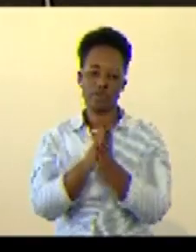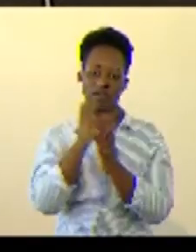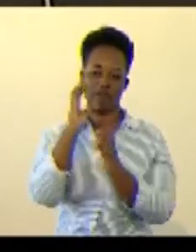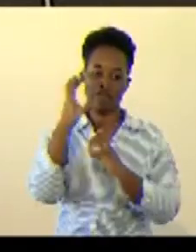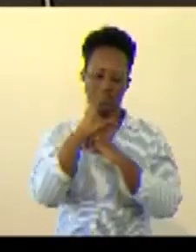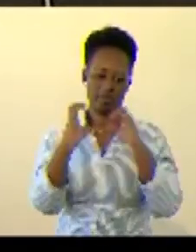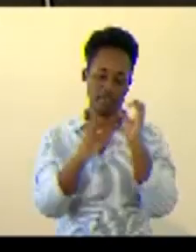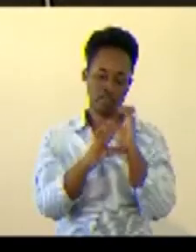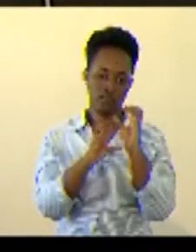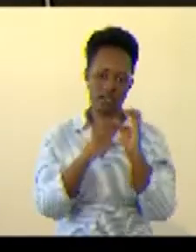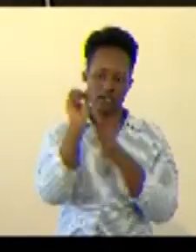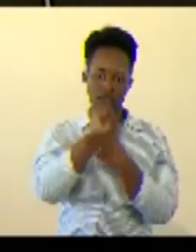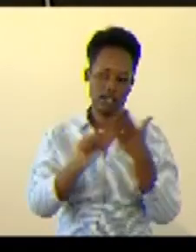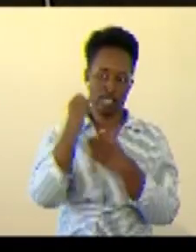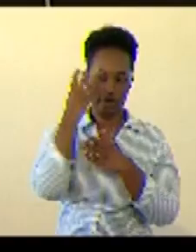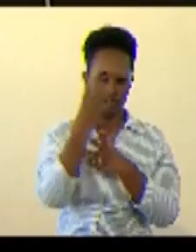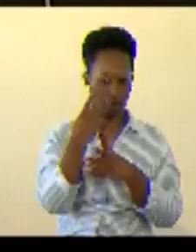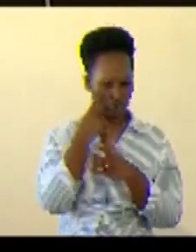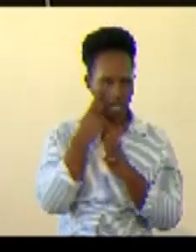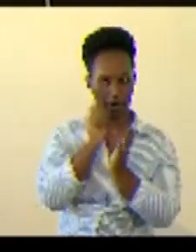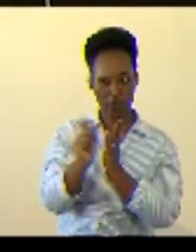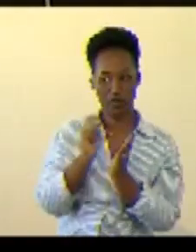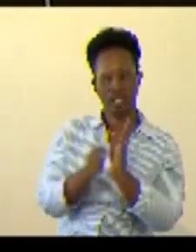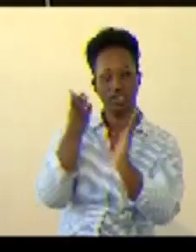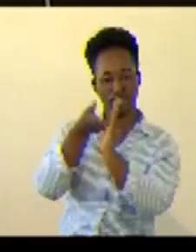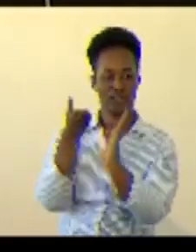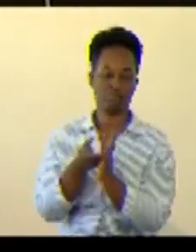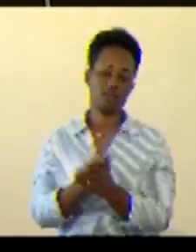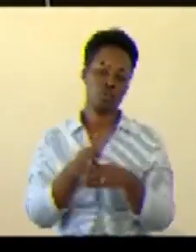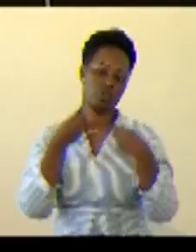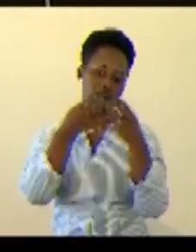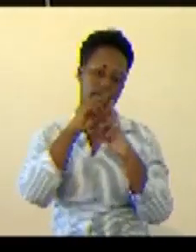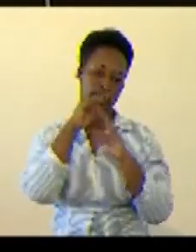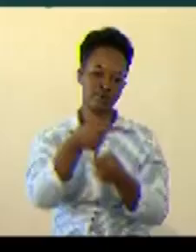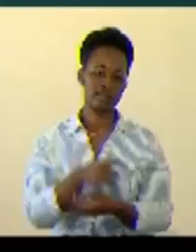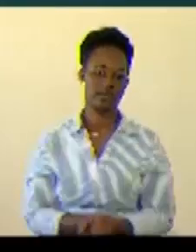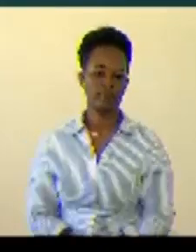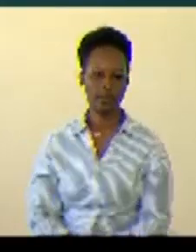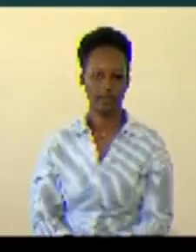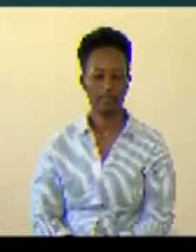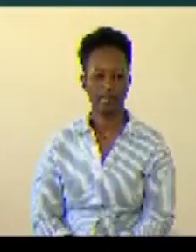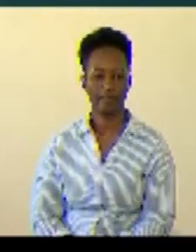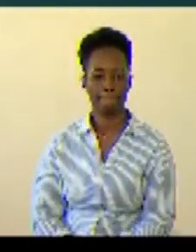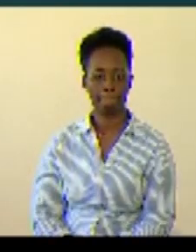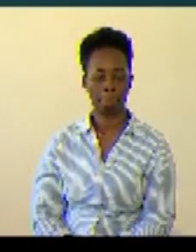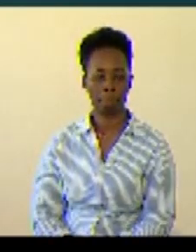find some notes there giving the answer. And